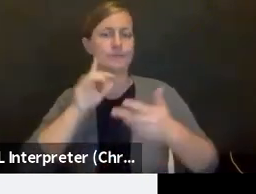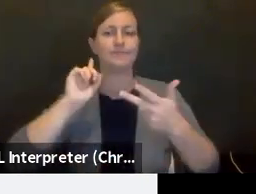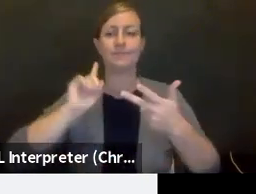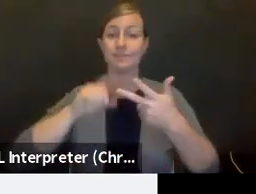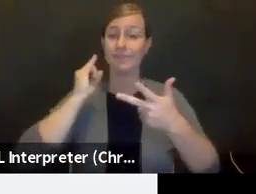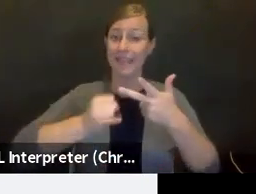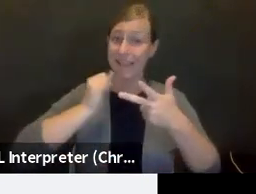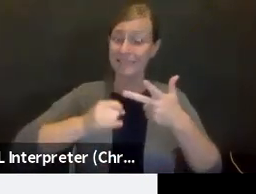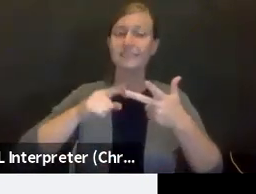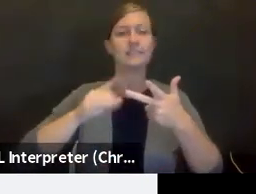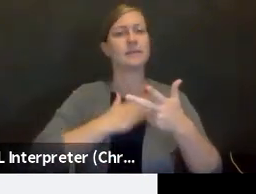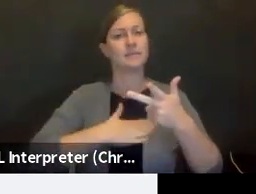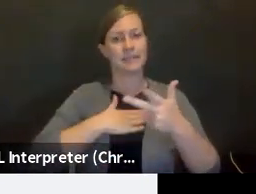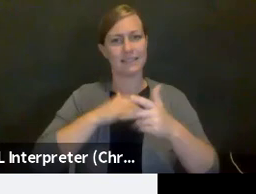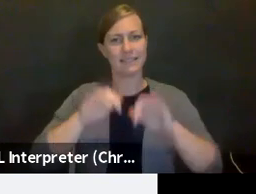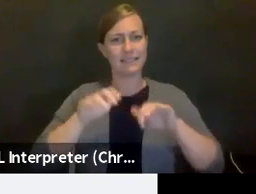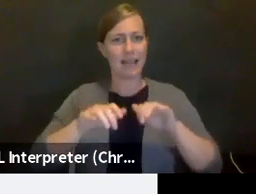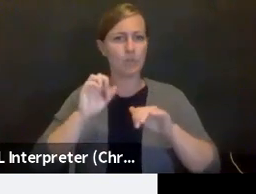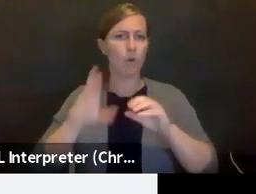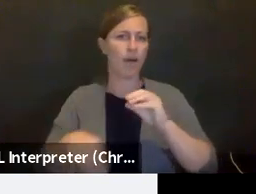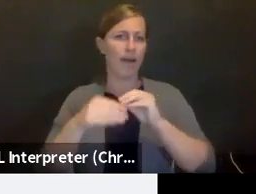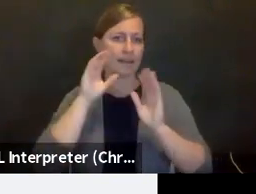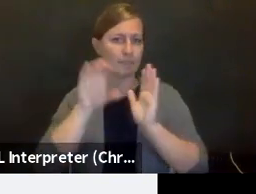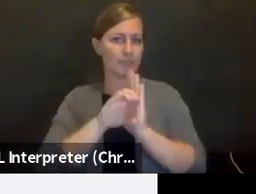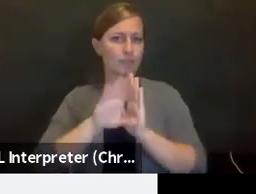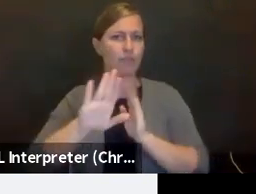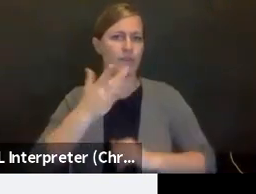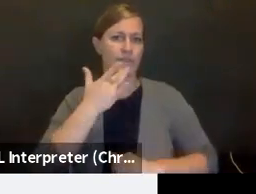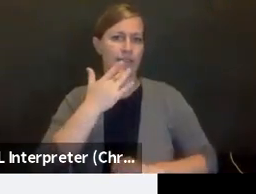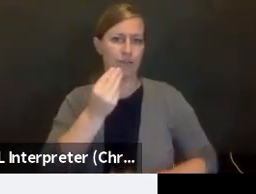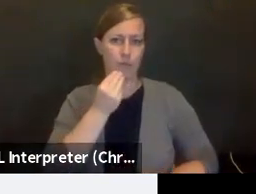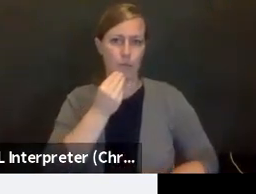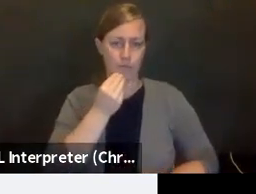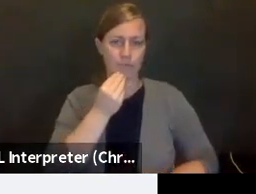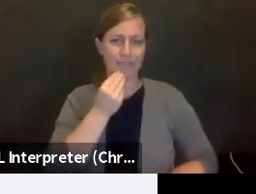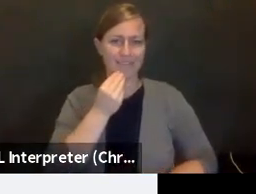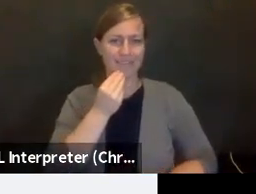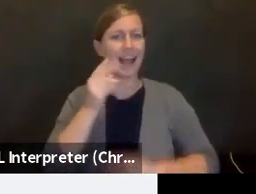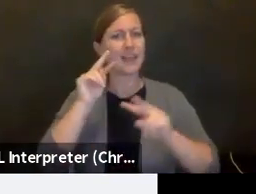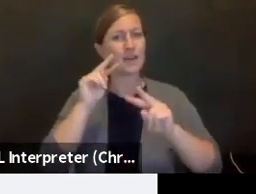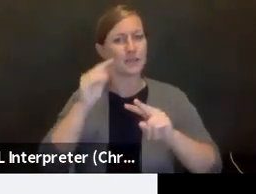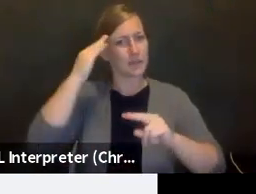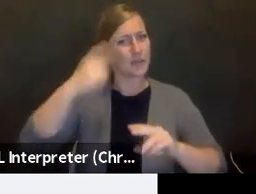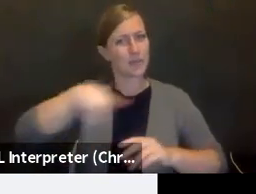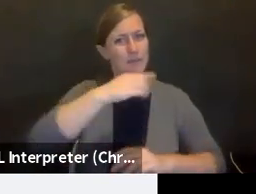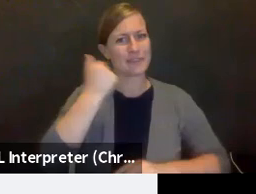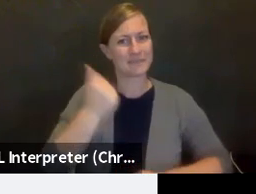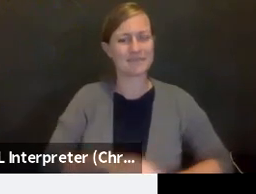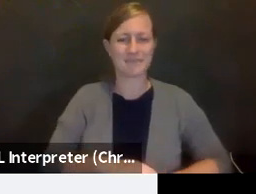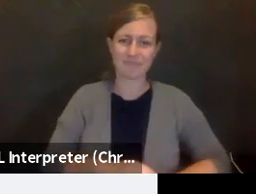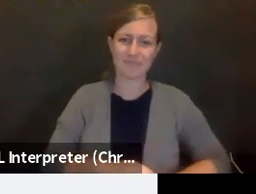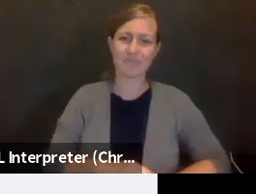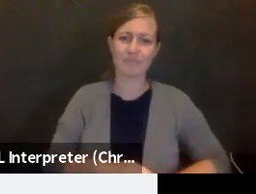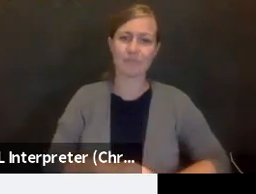Lastly, please type or add a picture of your favorite food. Looking forward to getting to know you. You'll notice that